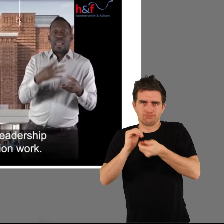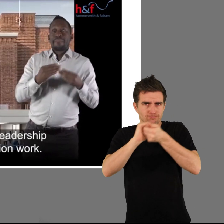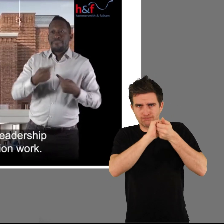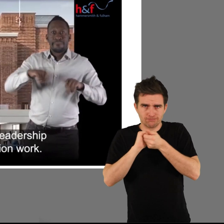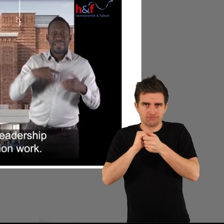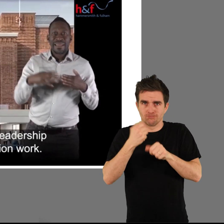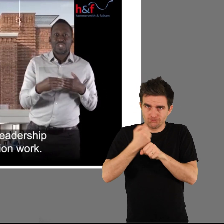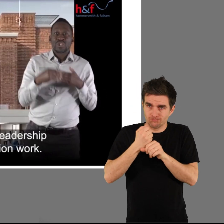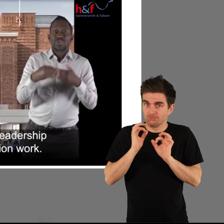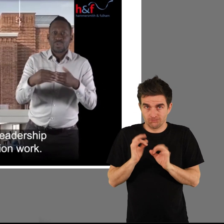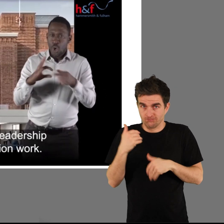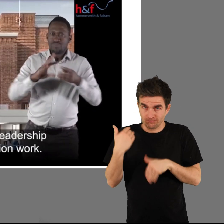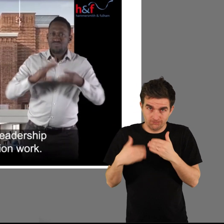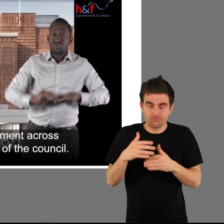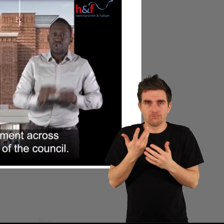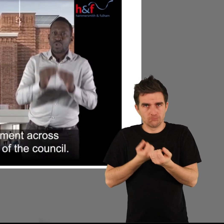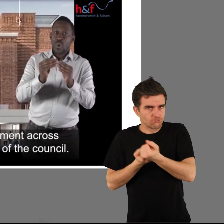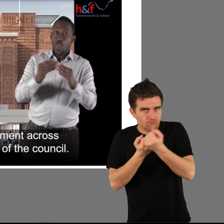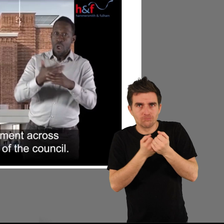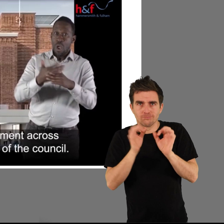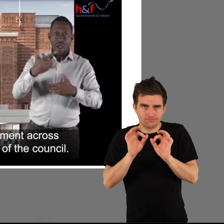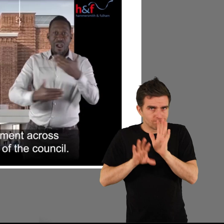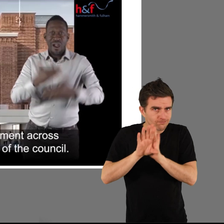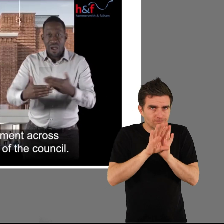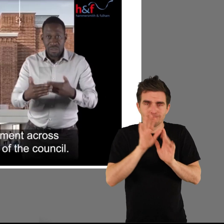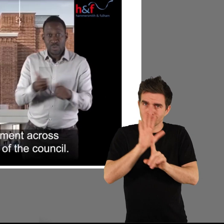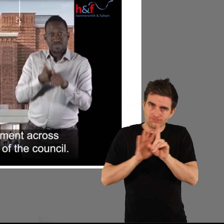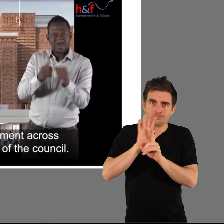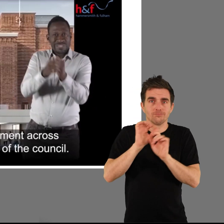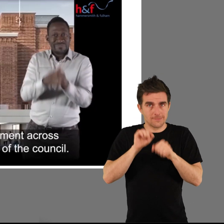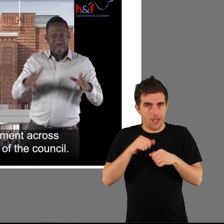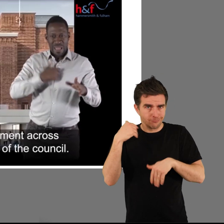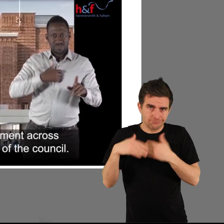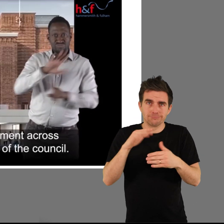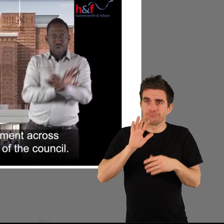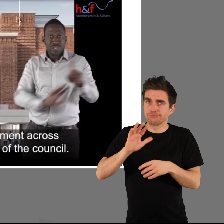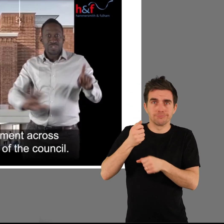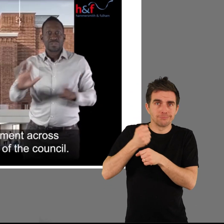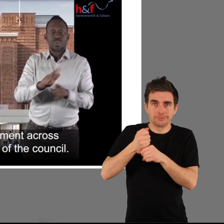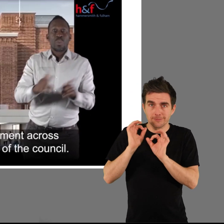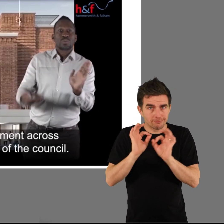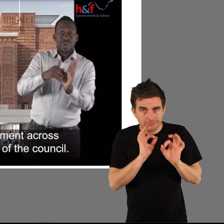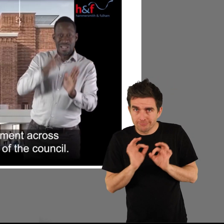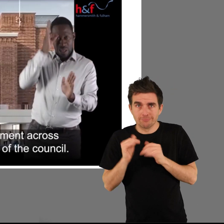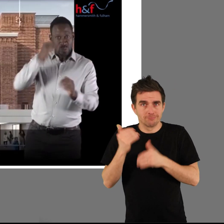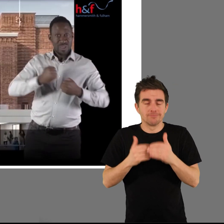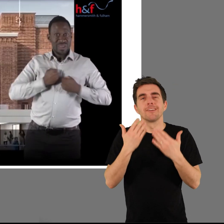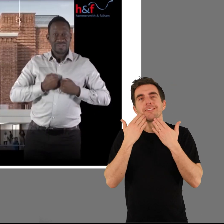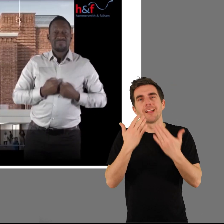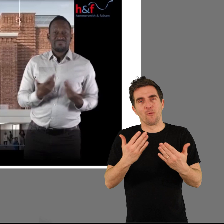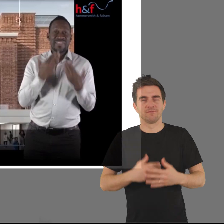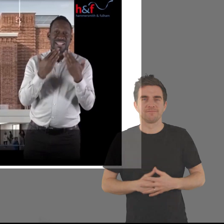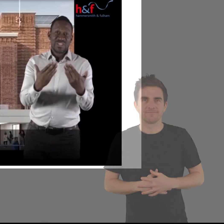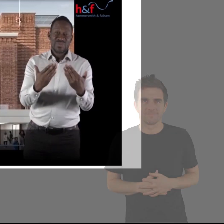make co-production work and support its development across the borough and the work of the council. Thank